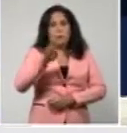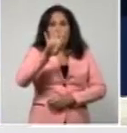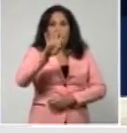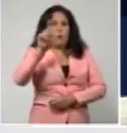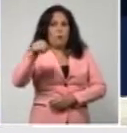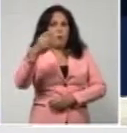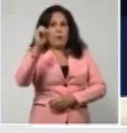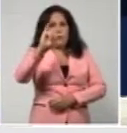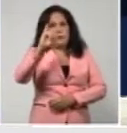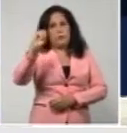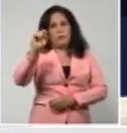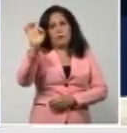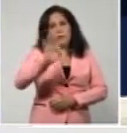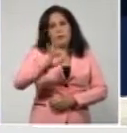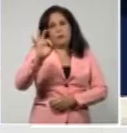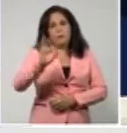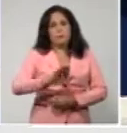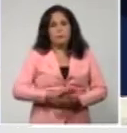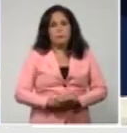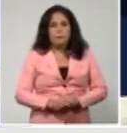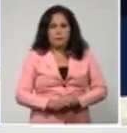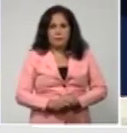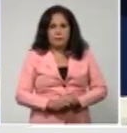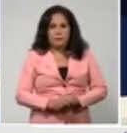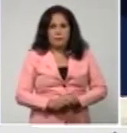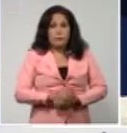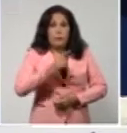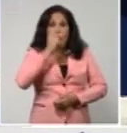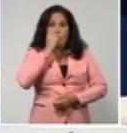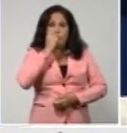to 112 cases, or